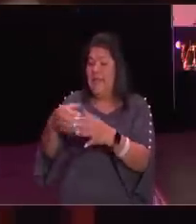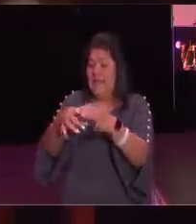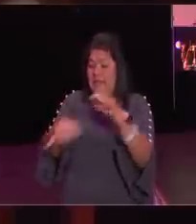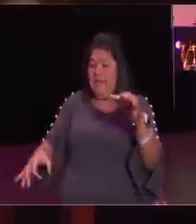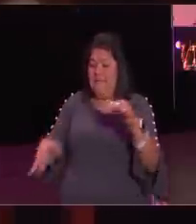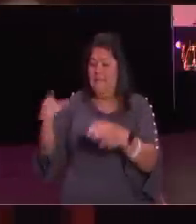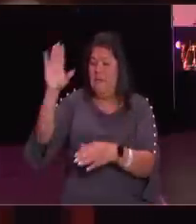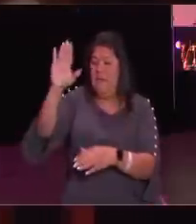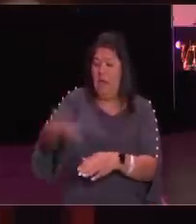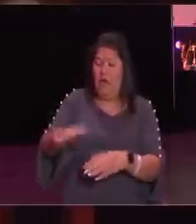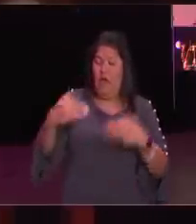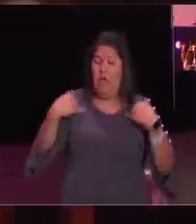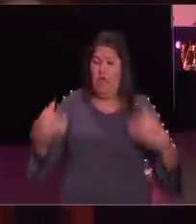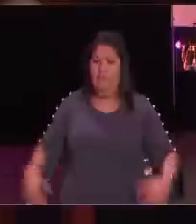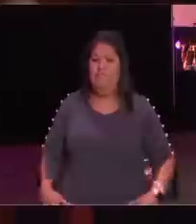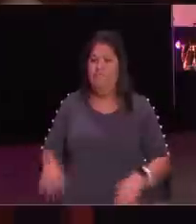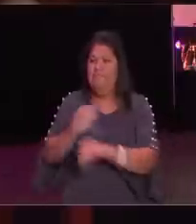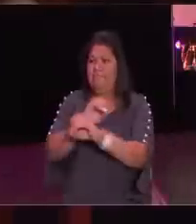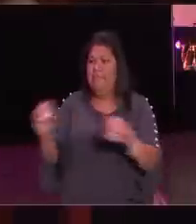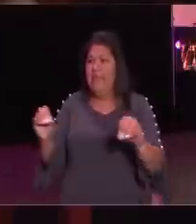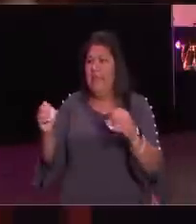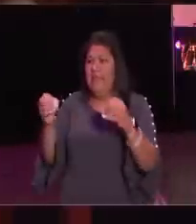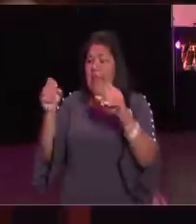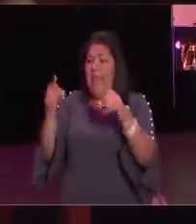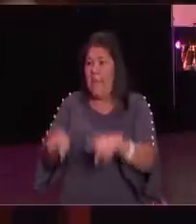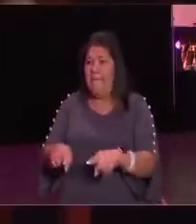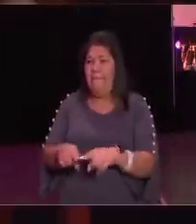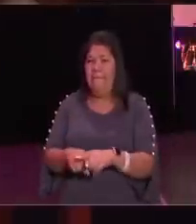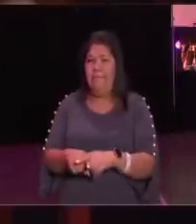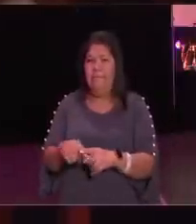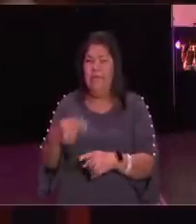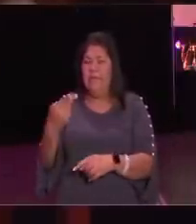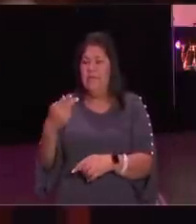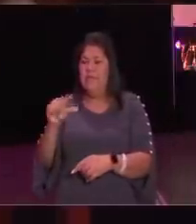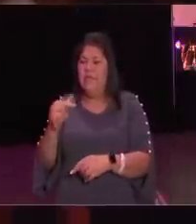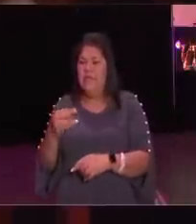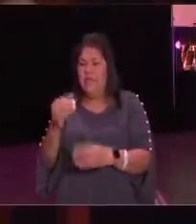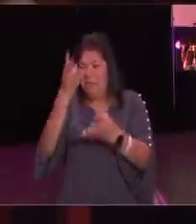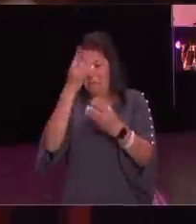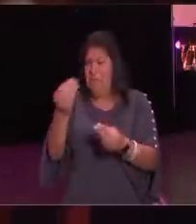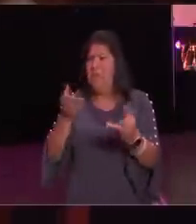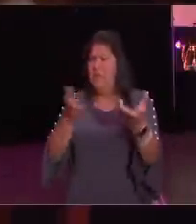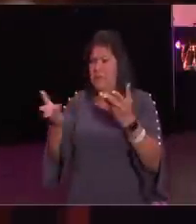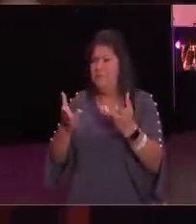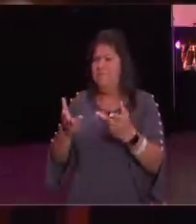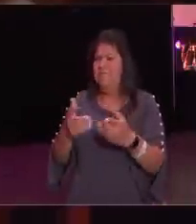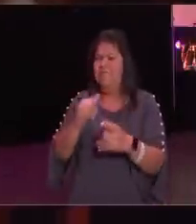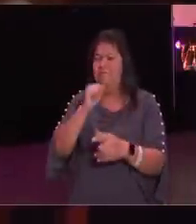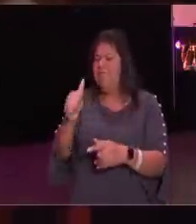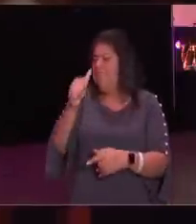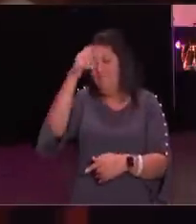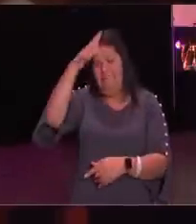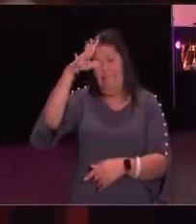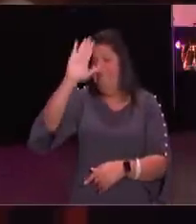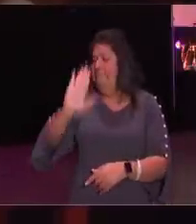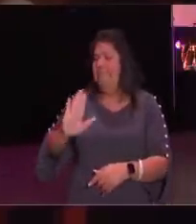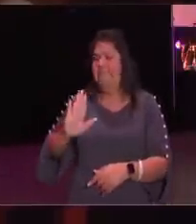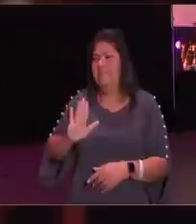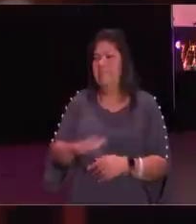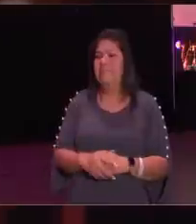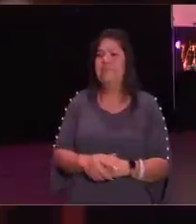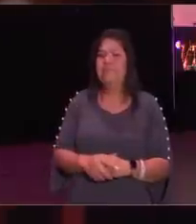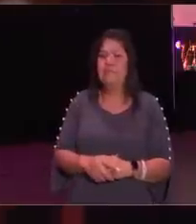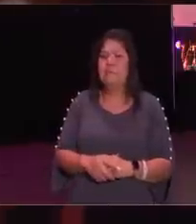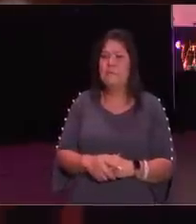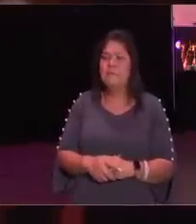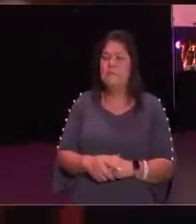And your Bible says that nothing happened. Gehazi was the obedient servant, but he wasn't the man of God. You